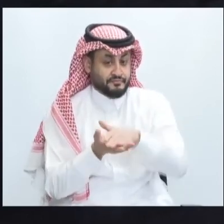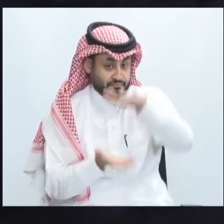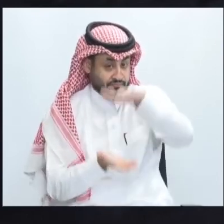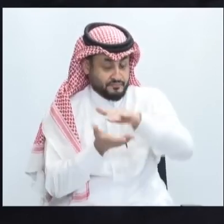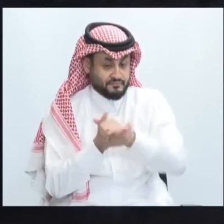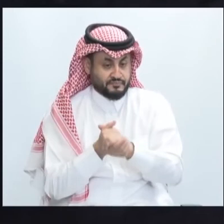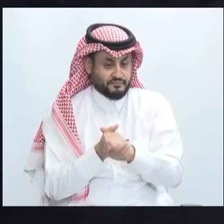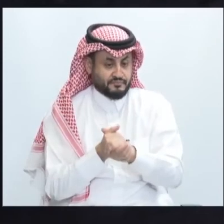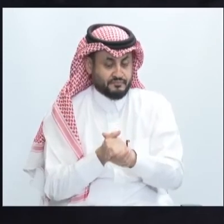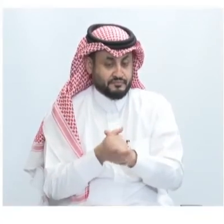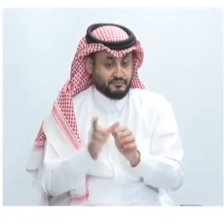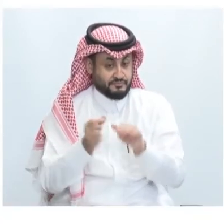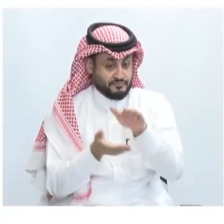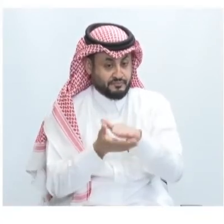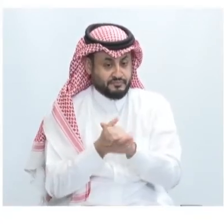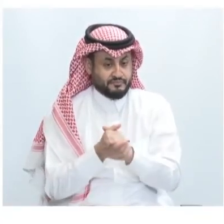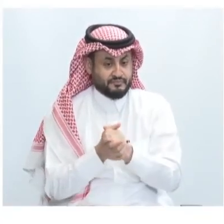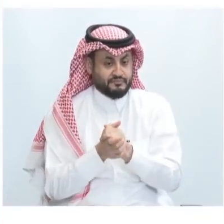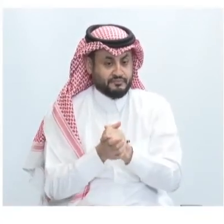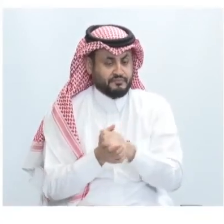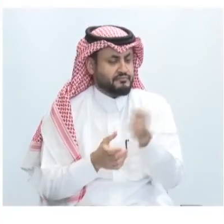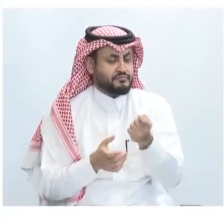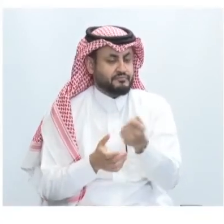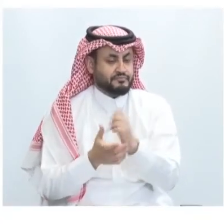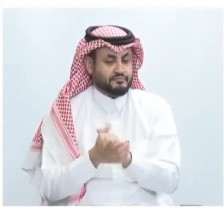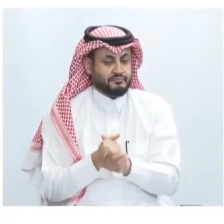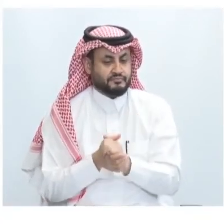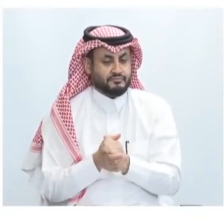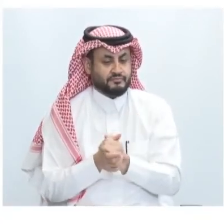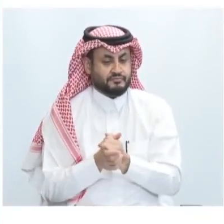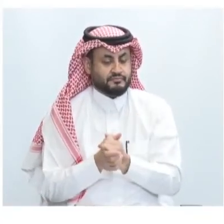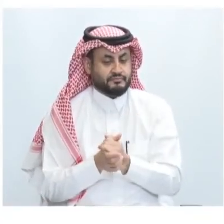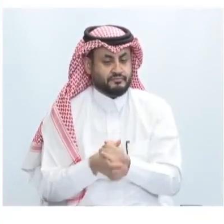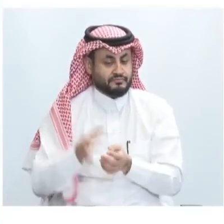capital? Small. Yes, that's right. How to write it? Like this.